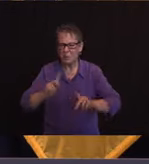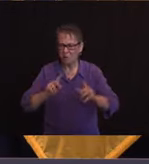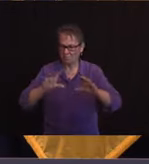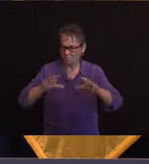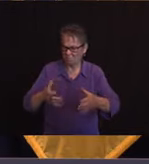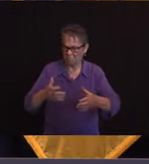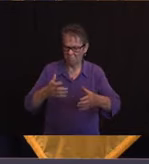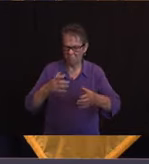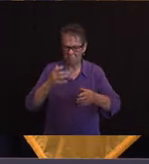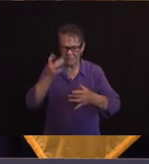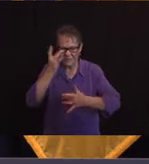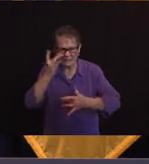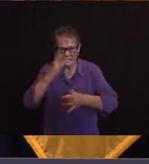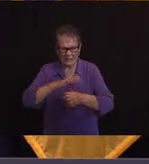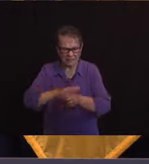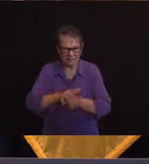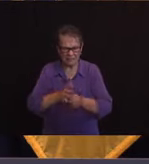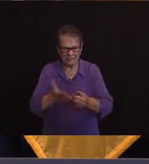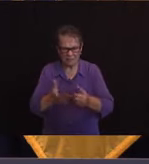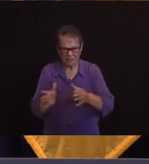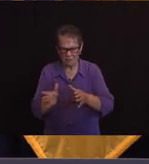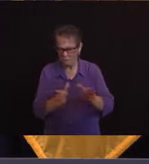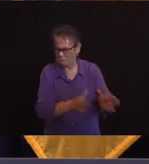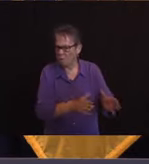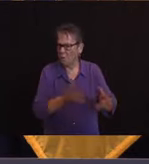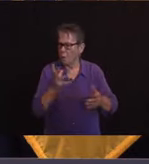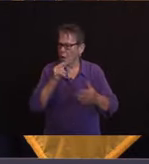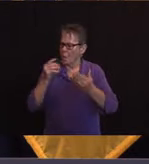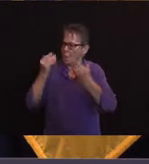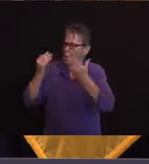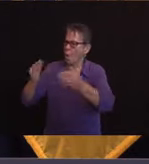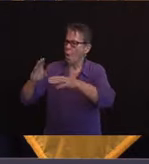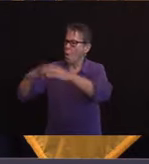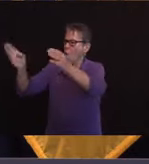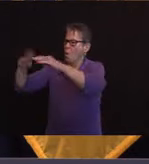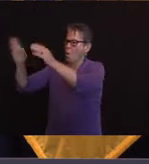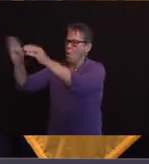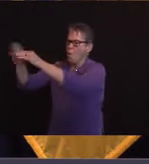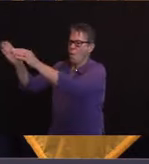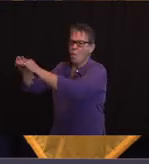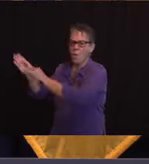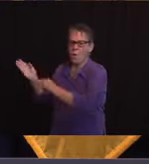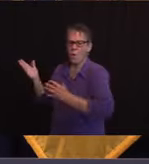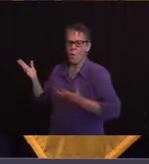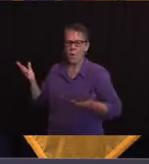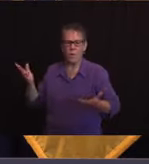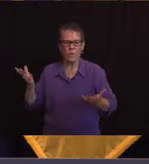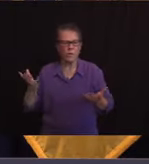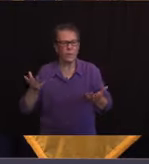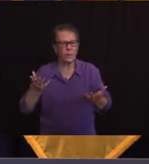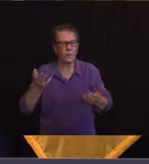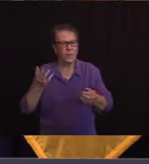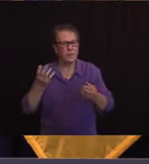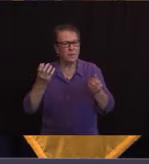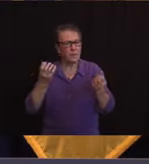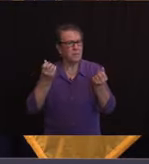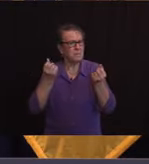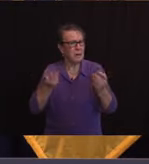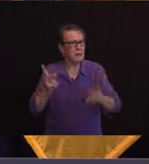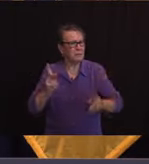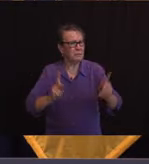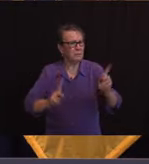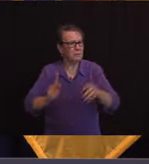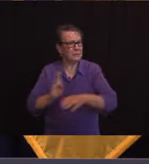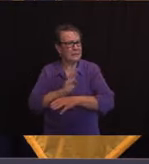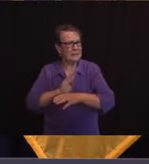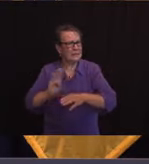state, because businesses continue to fold? Rutgers is requiring, as you know, all students to be vaccinated this fall. Should other colleges